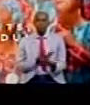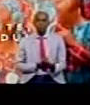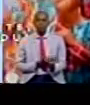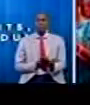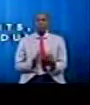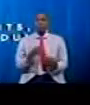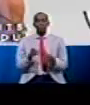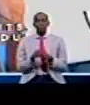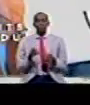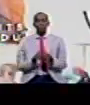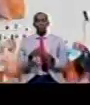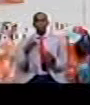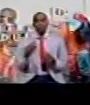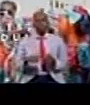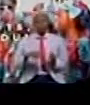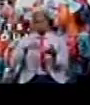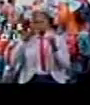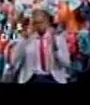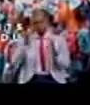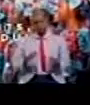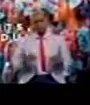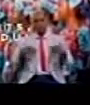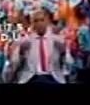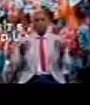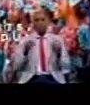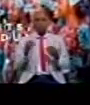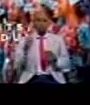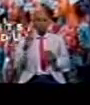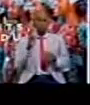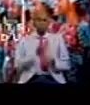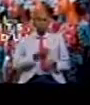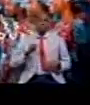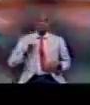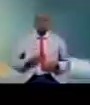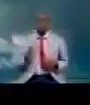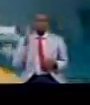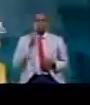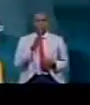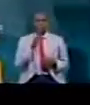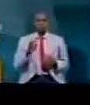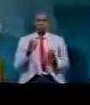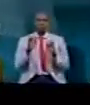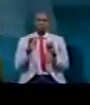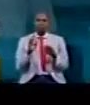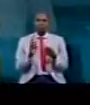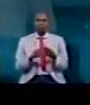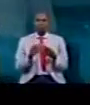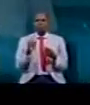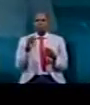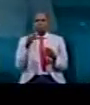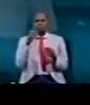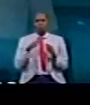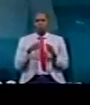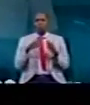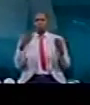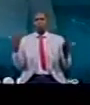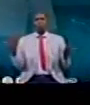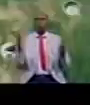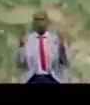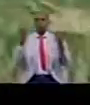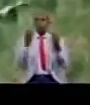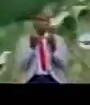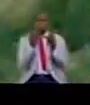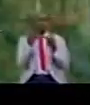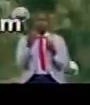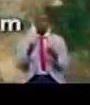nation, in the name of Jesus, that the promise are given to us. Say, I and the children which my Lord